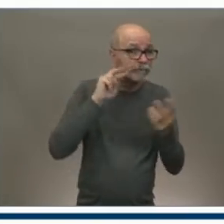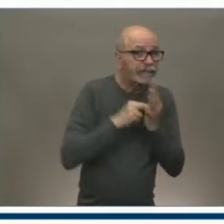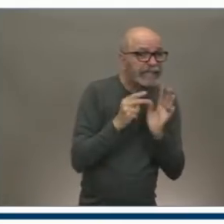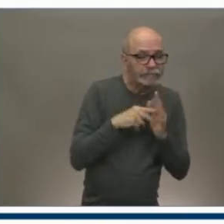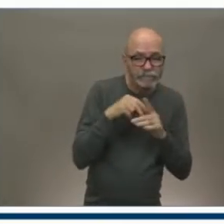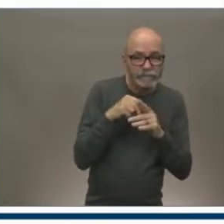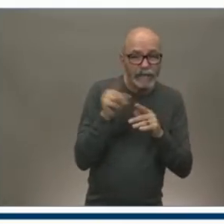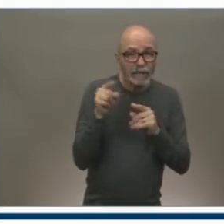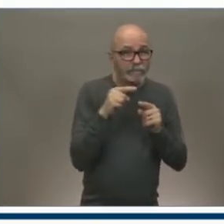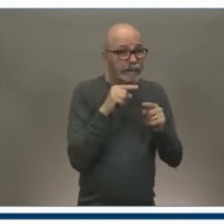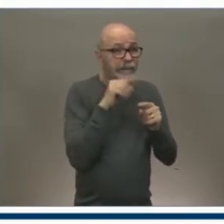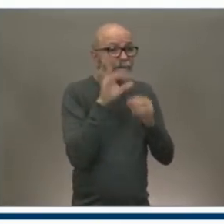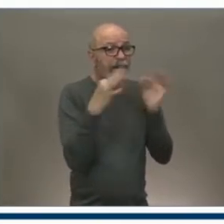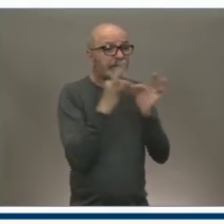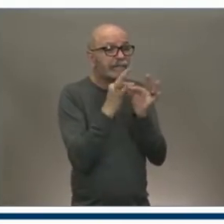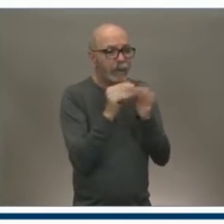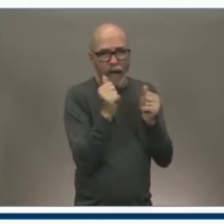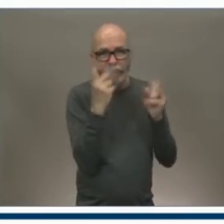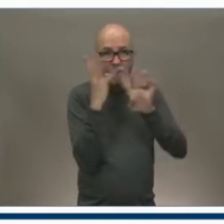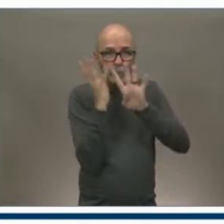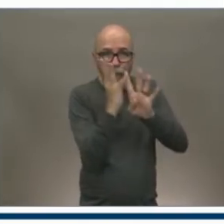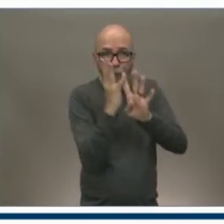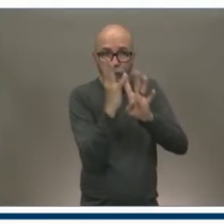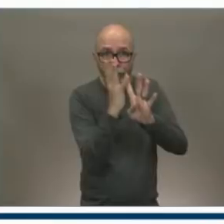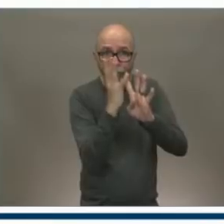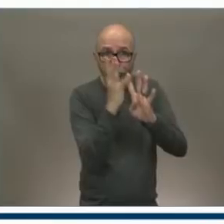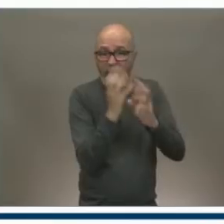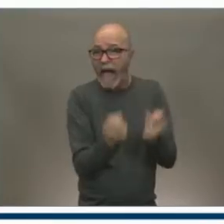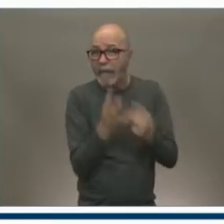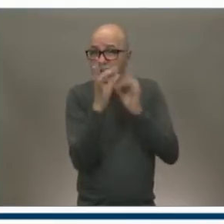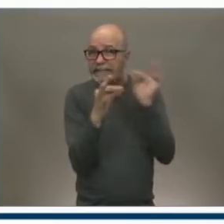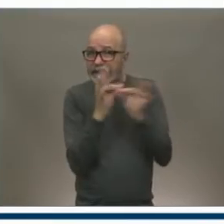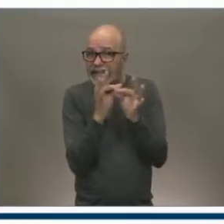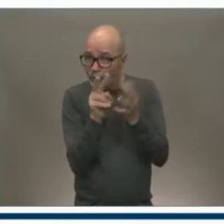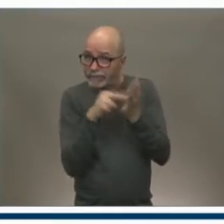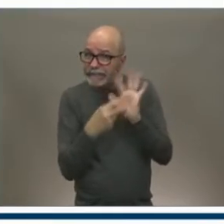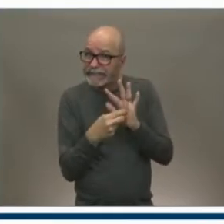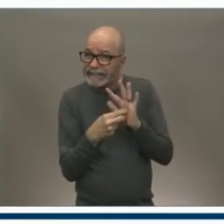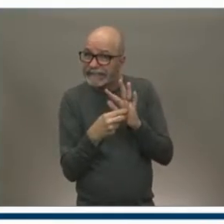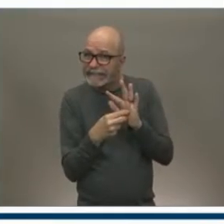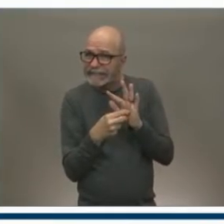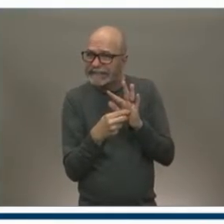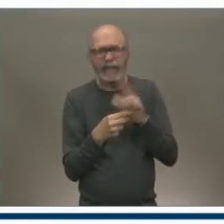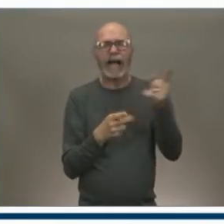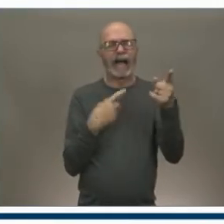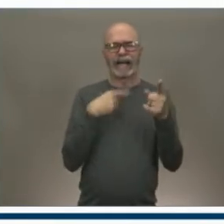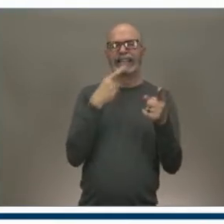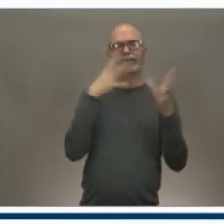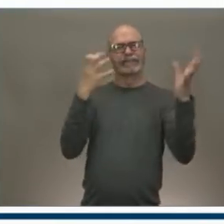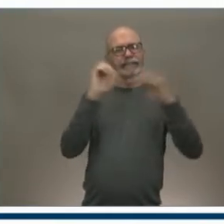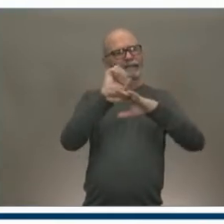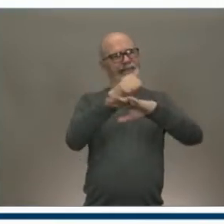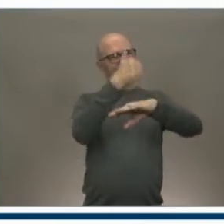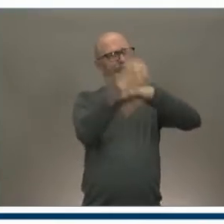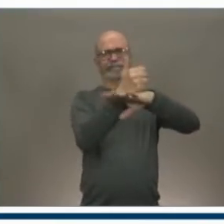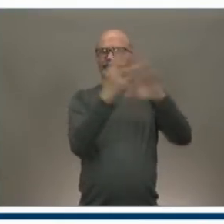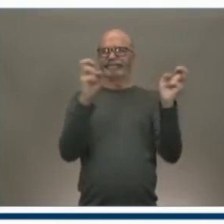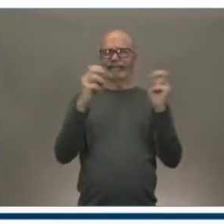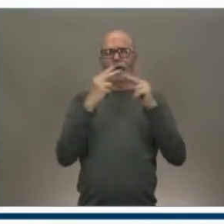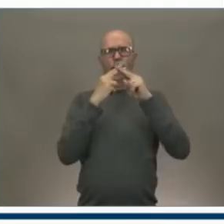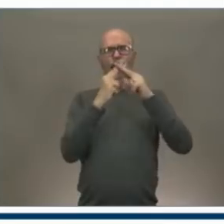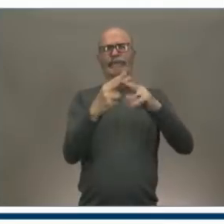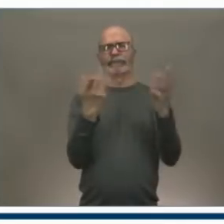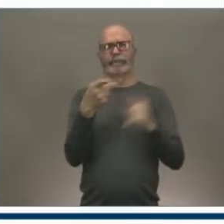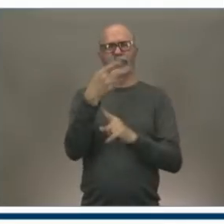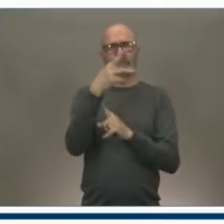dealt with in one day, the type of settings, whether it's going to be in community centers, that kind of thing? It's a number.